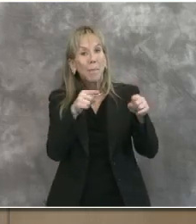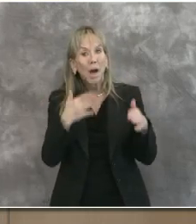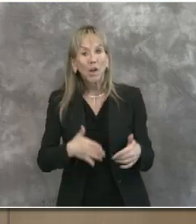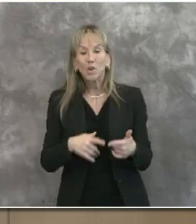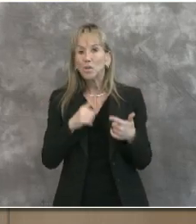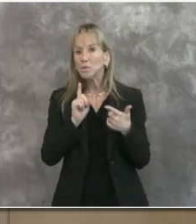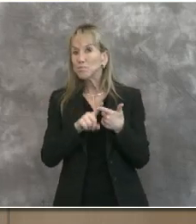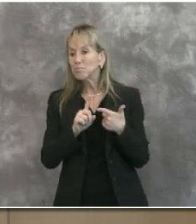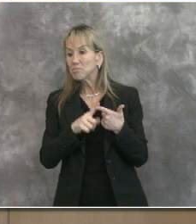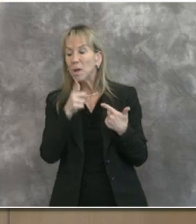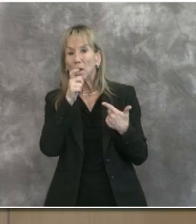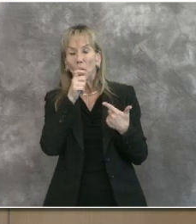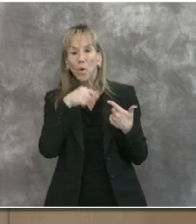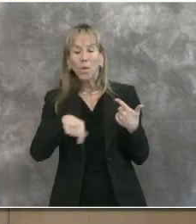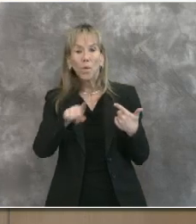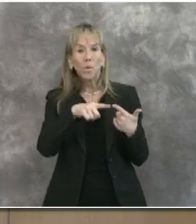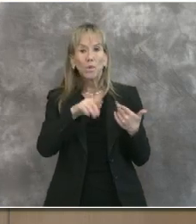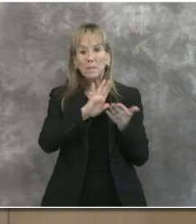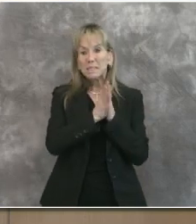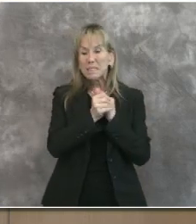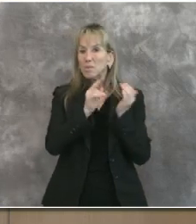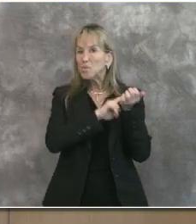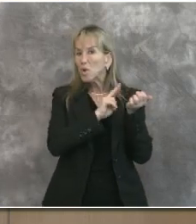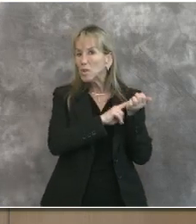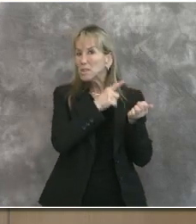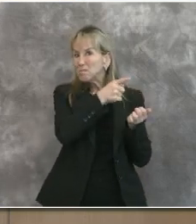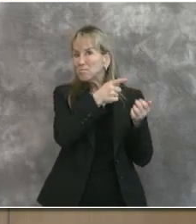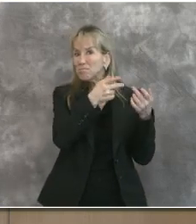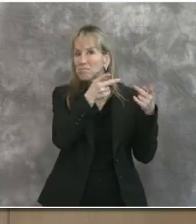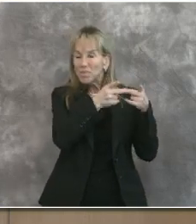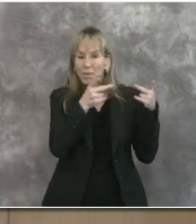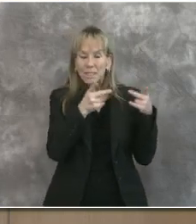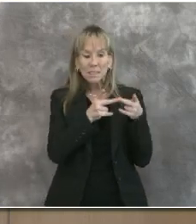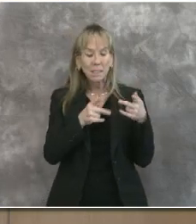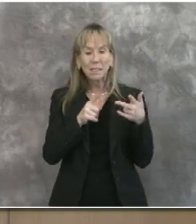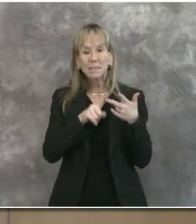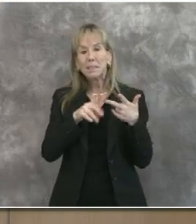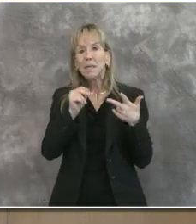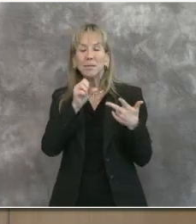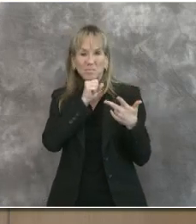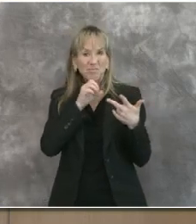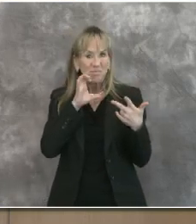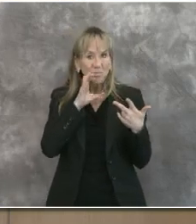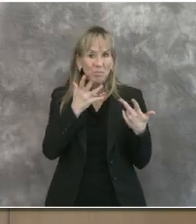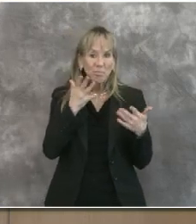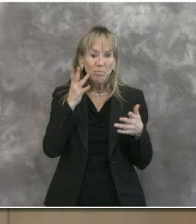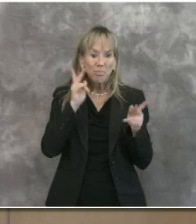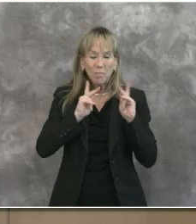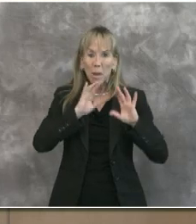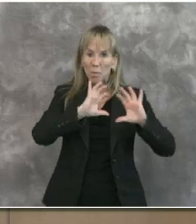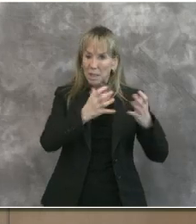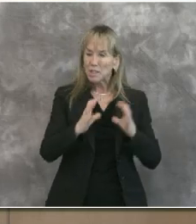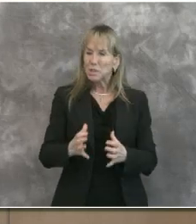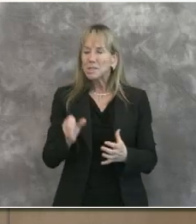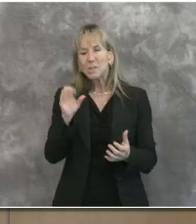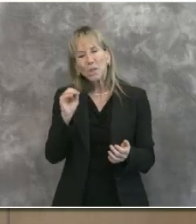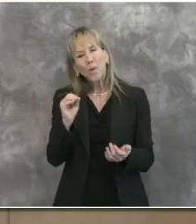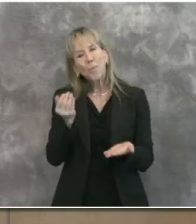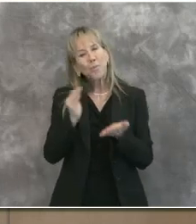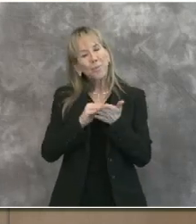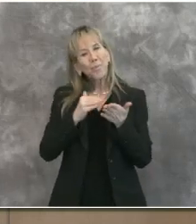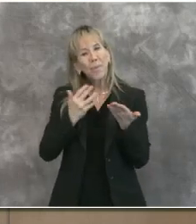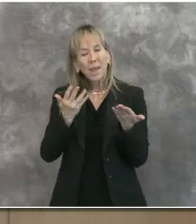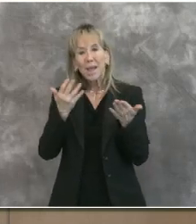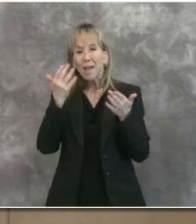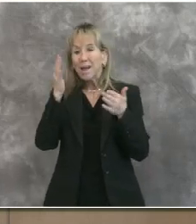and individuals who are in skilled nursing facilities and in vulnerable populations. So I think, again,